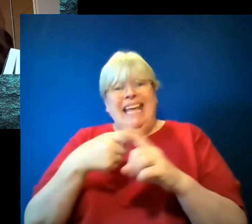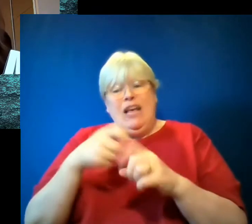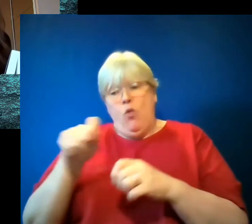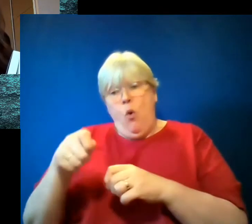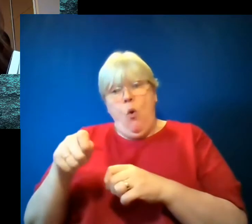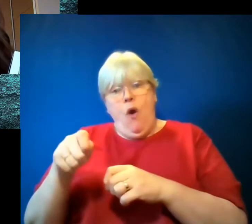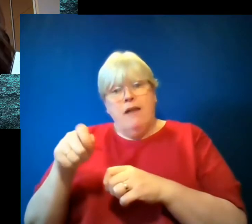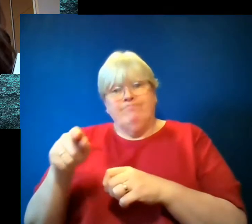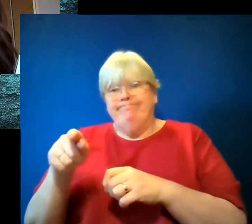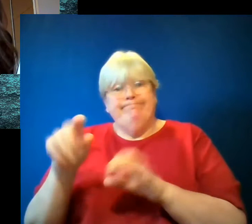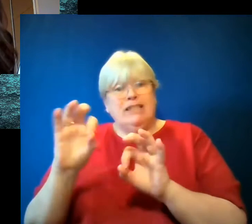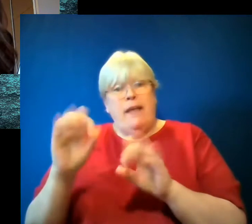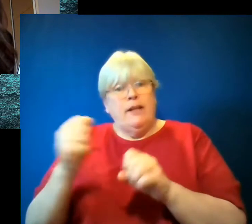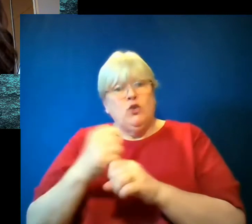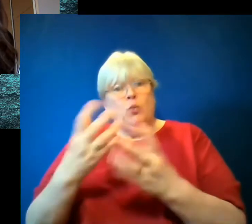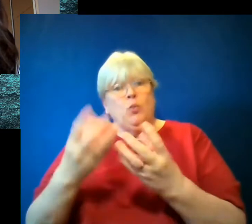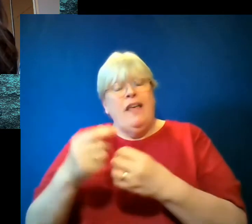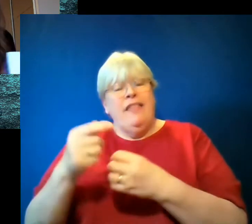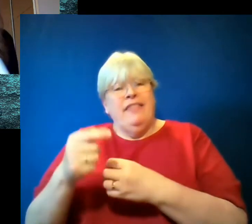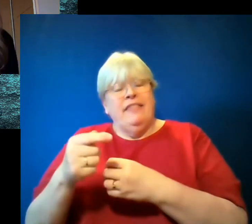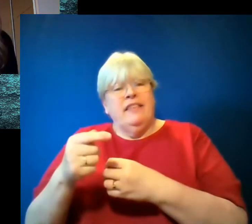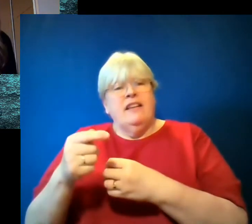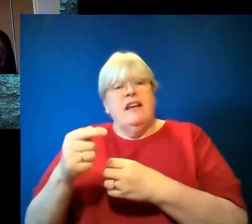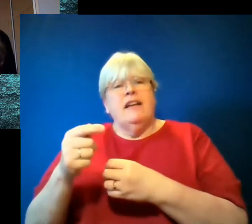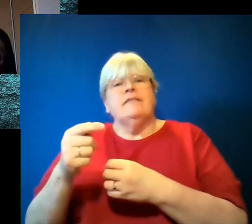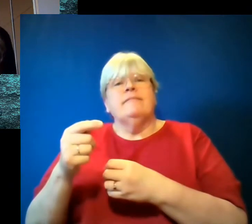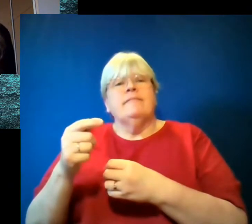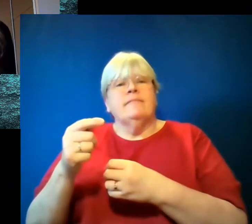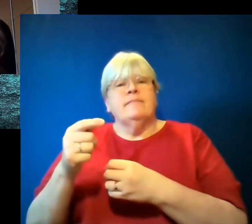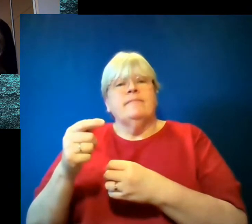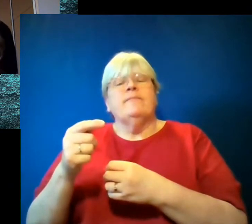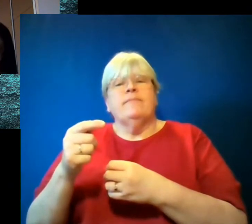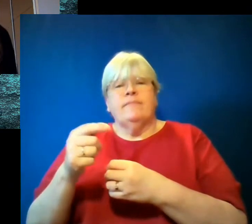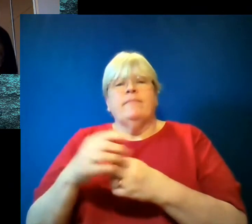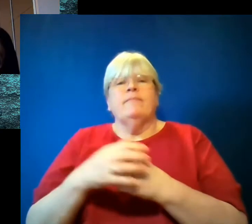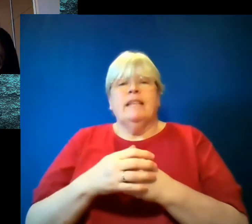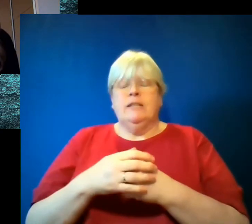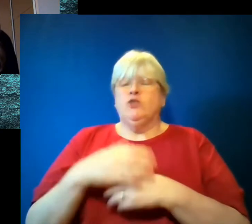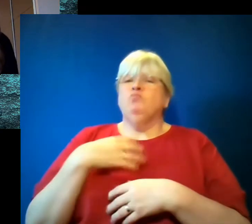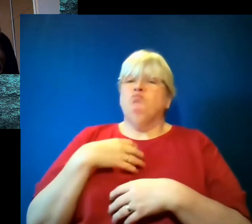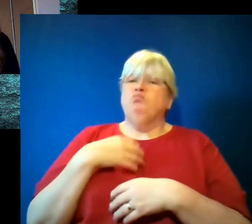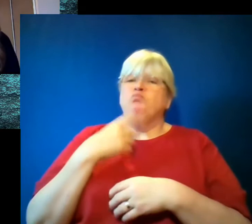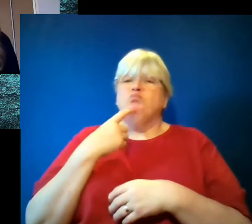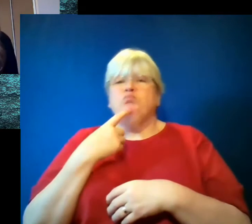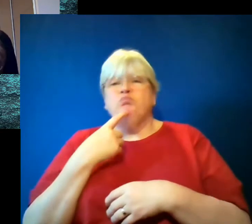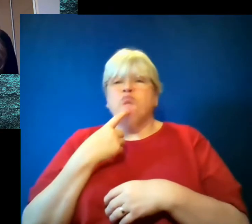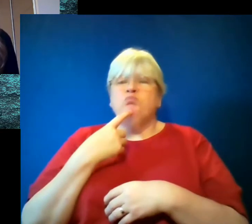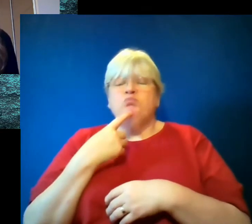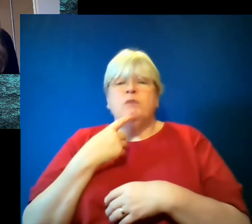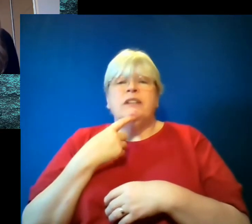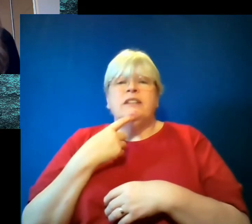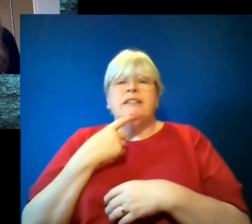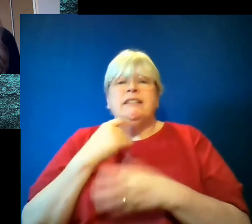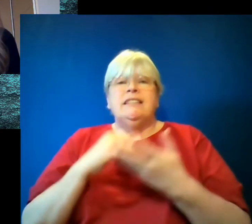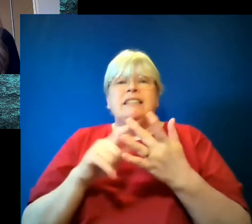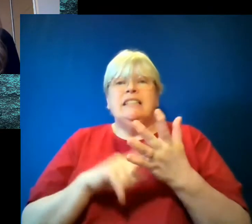where Vita recognises her talents as a lock picker. Right. So Silk